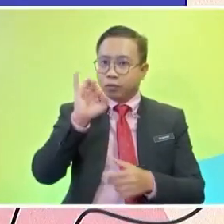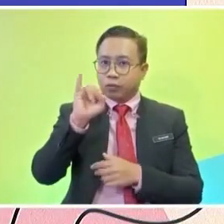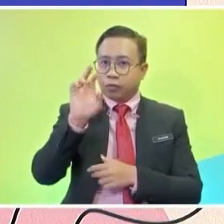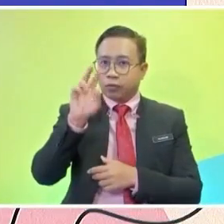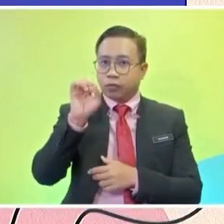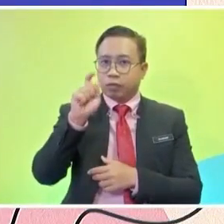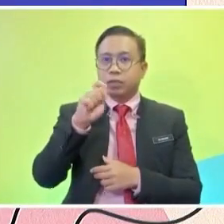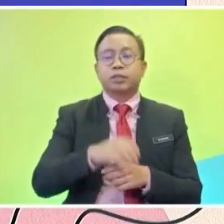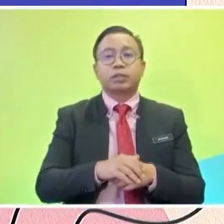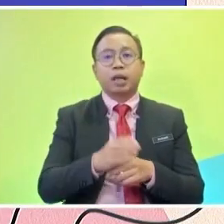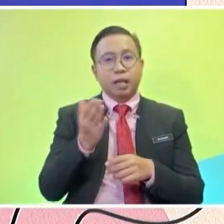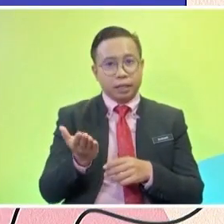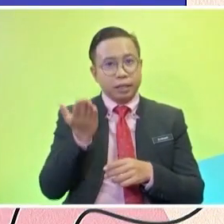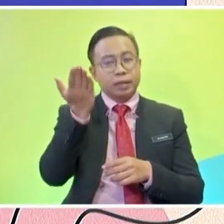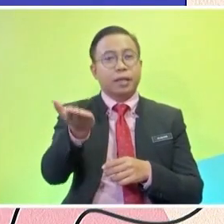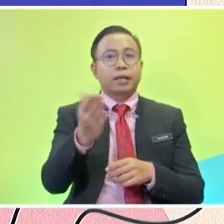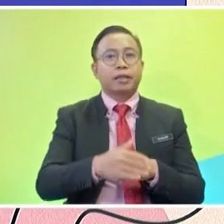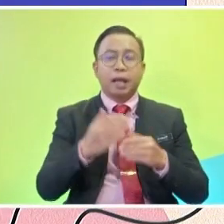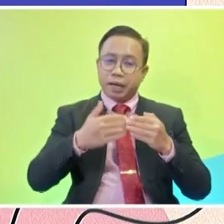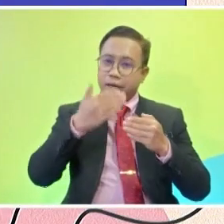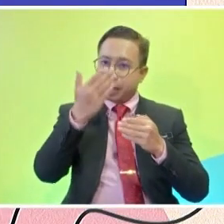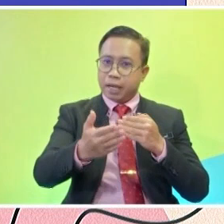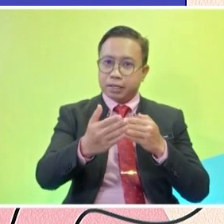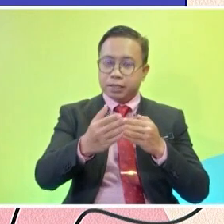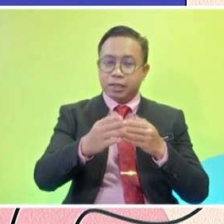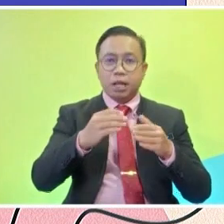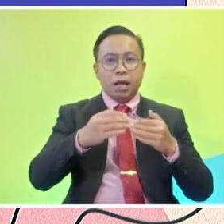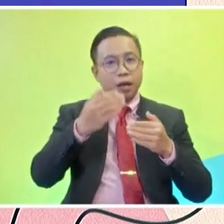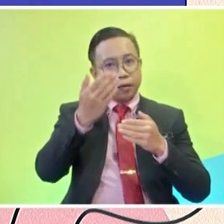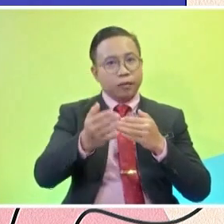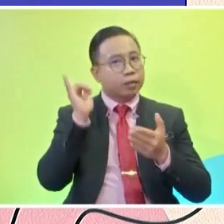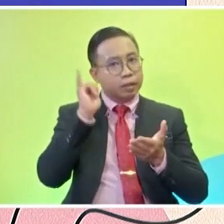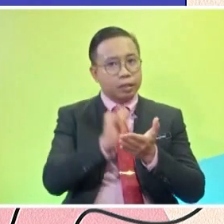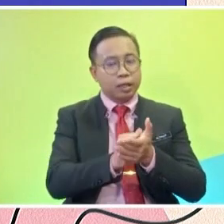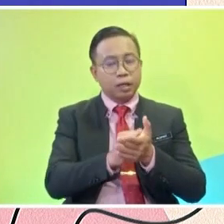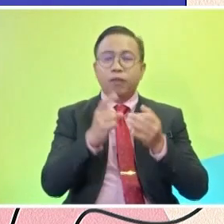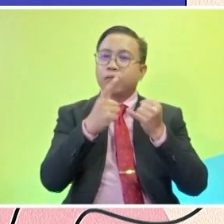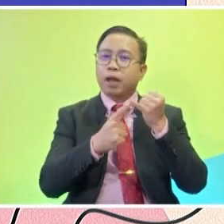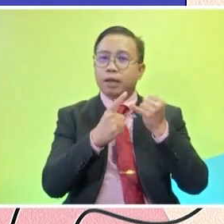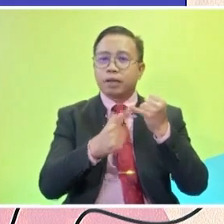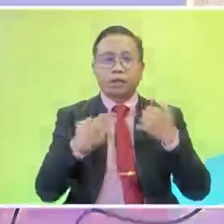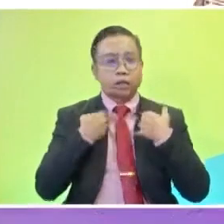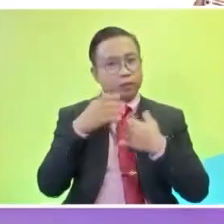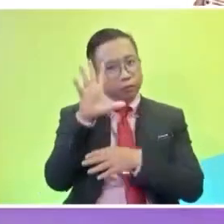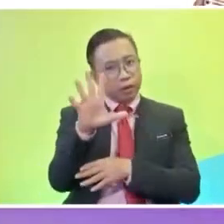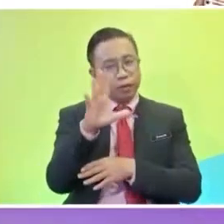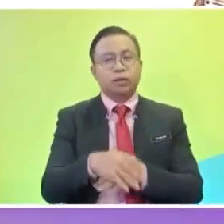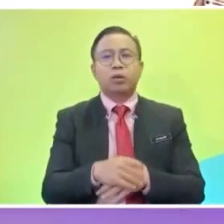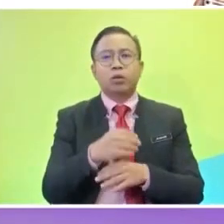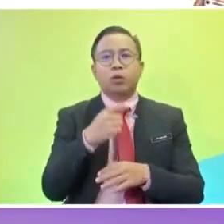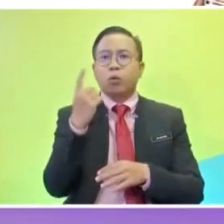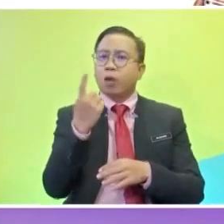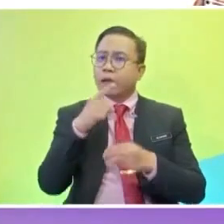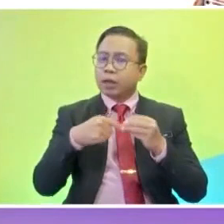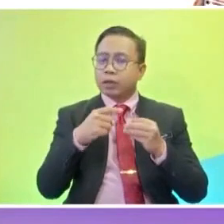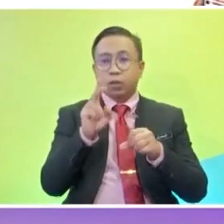then, next, after that, and finally. Okay, so there are 5. Now, when do we use first? So it